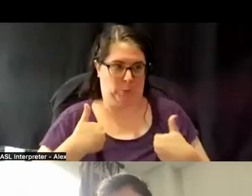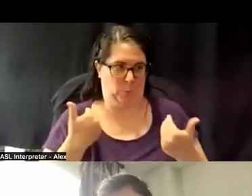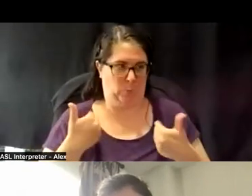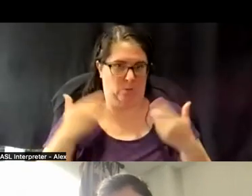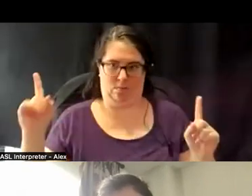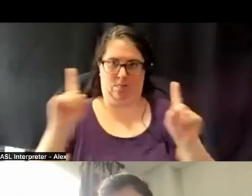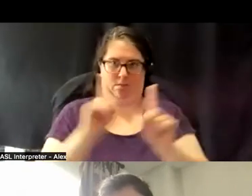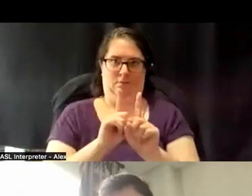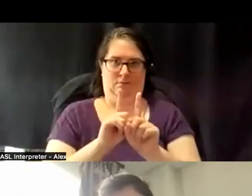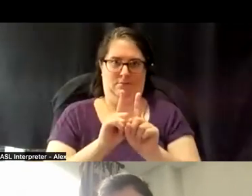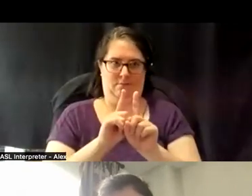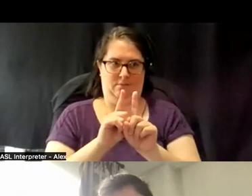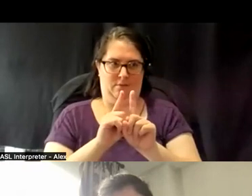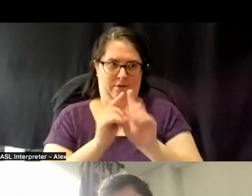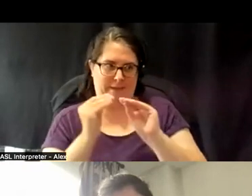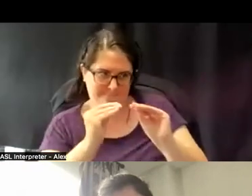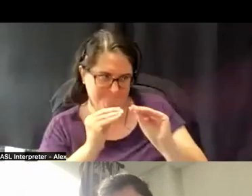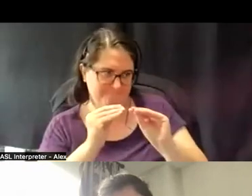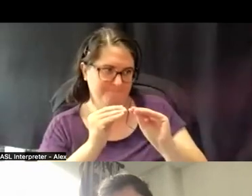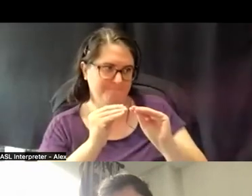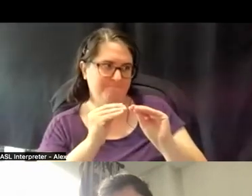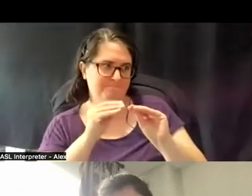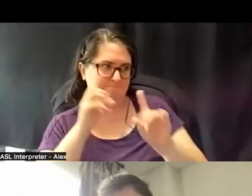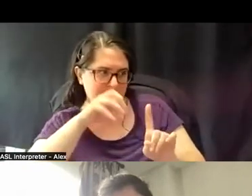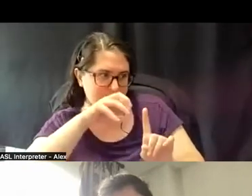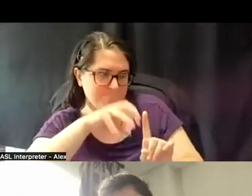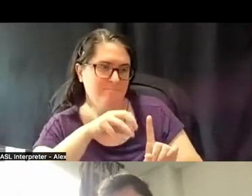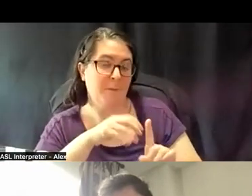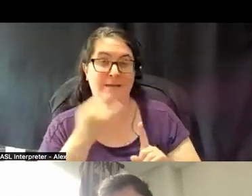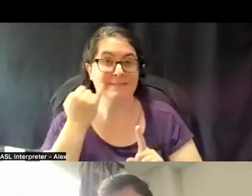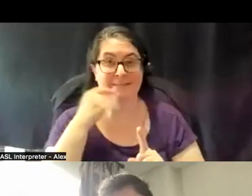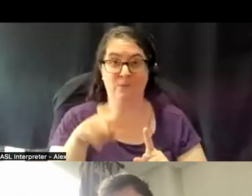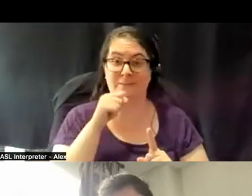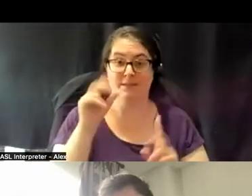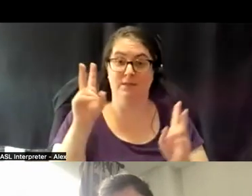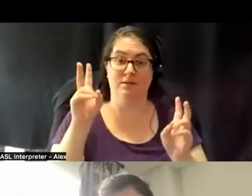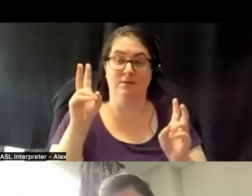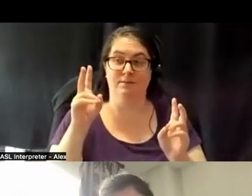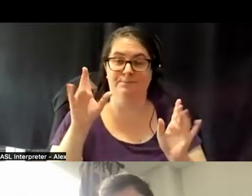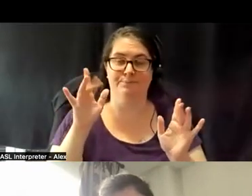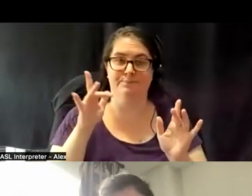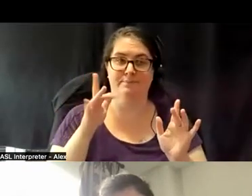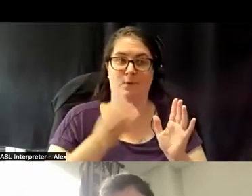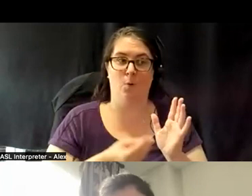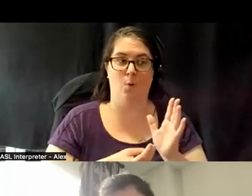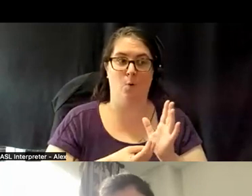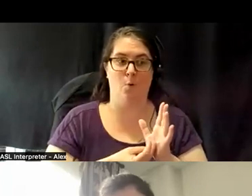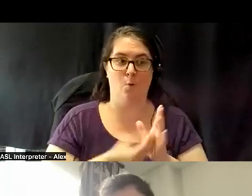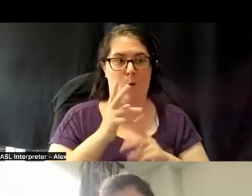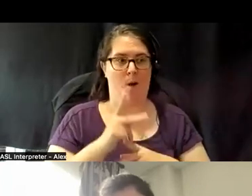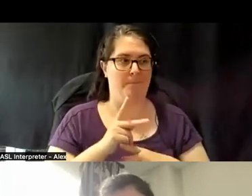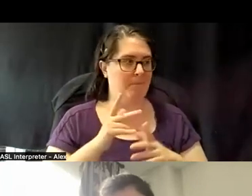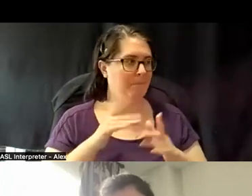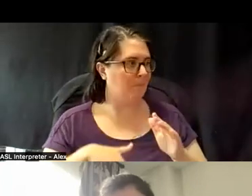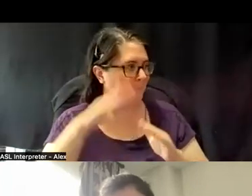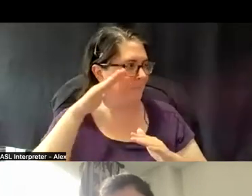you know, just providing them with that context and knowledge. Because if you didn't grow up in a back home, then, you